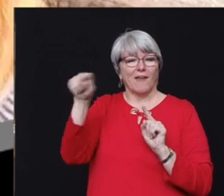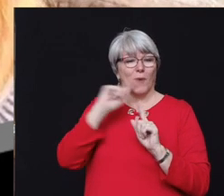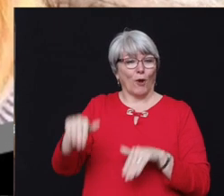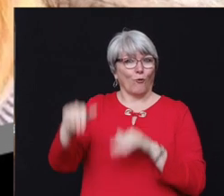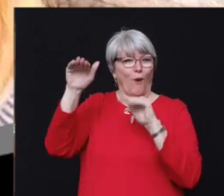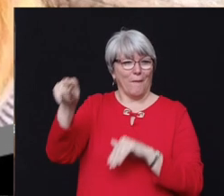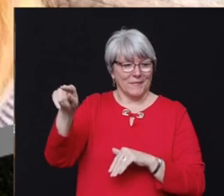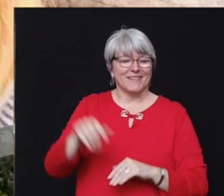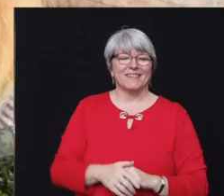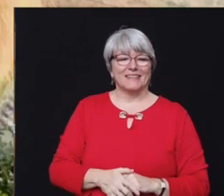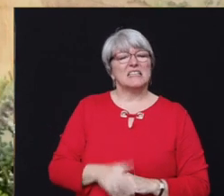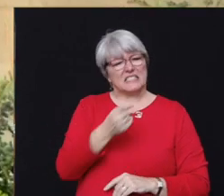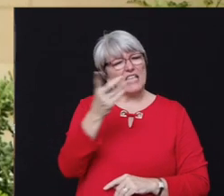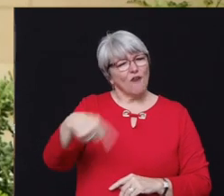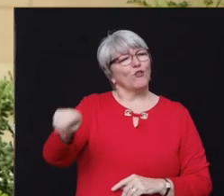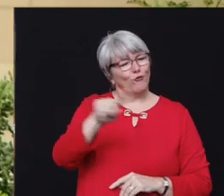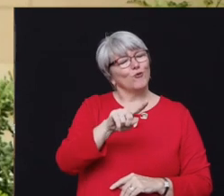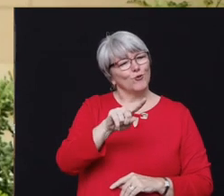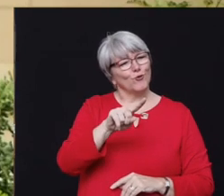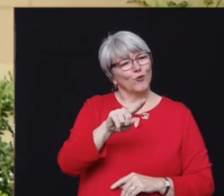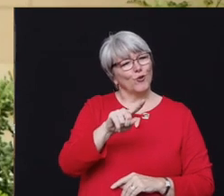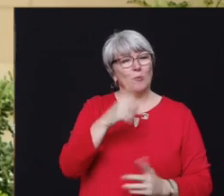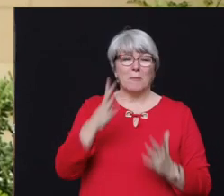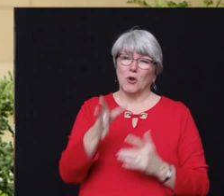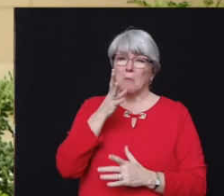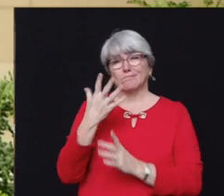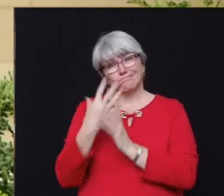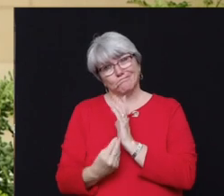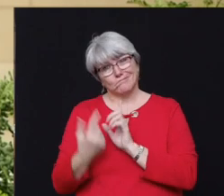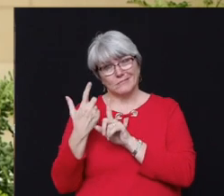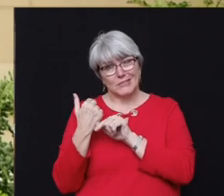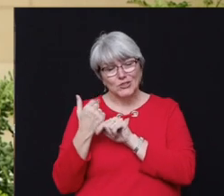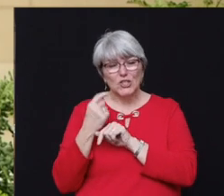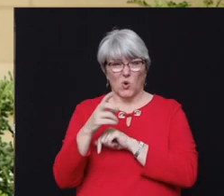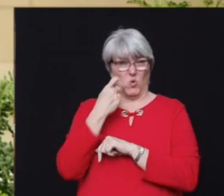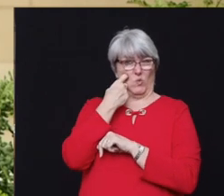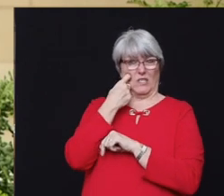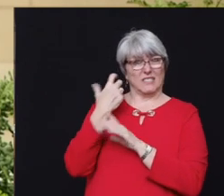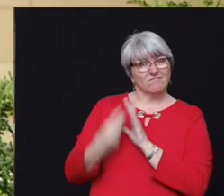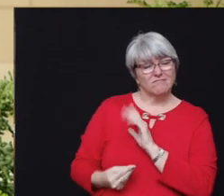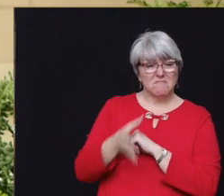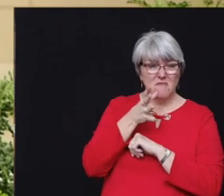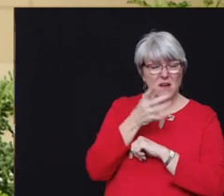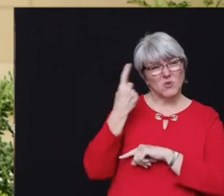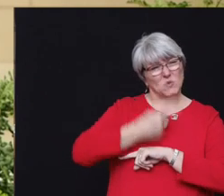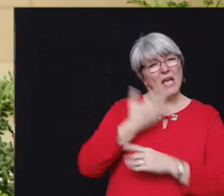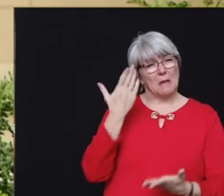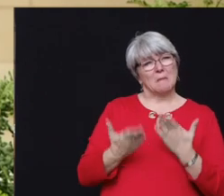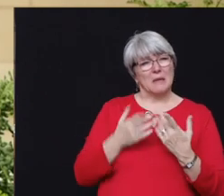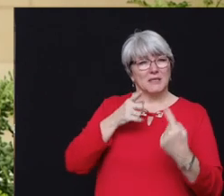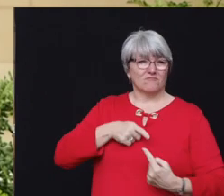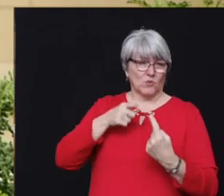I grew up. Several of you may have lost moms this past year or in recent years, and so today might be a little